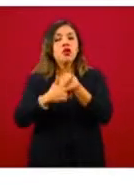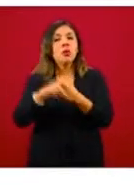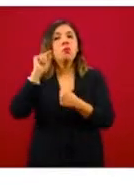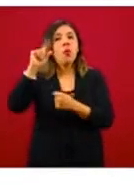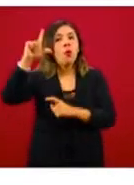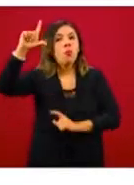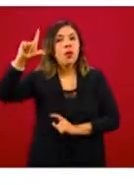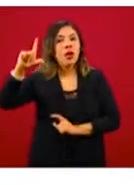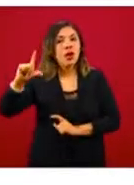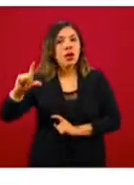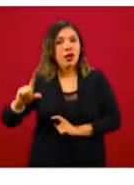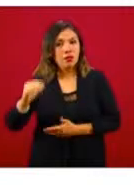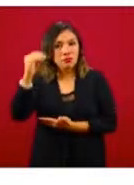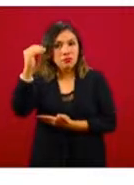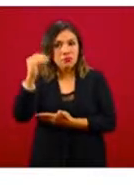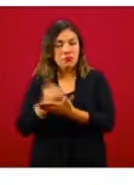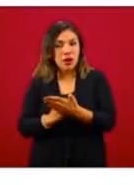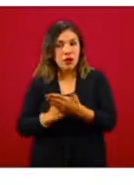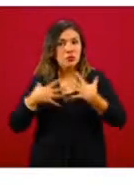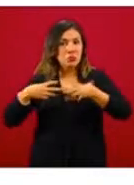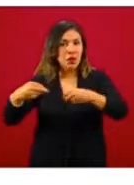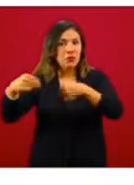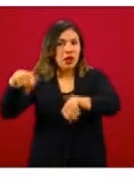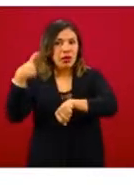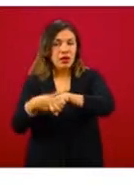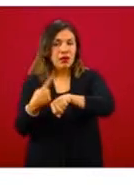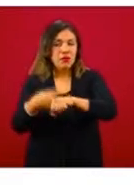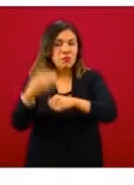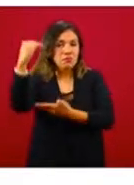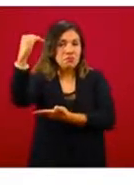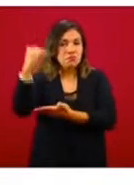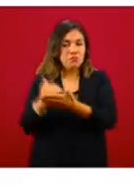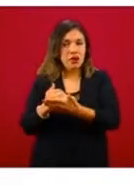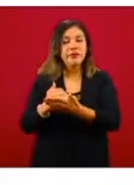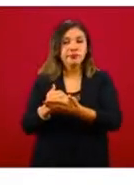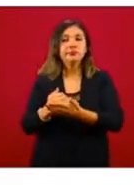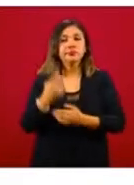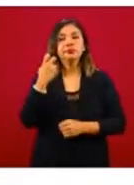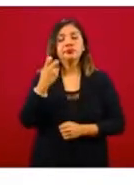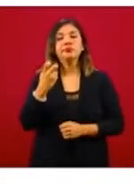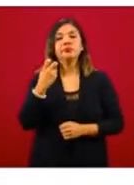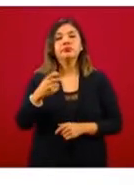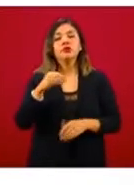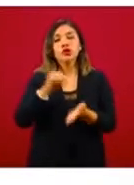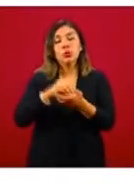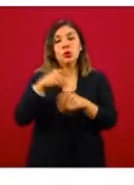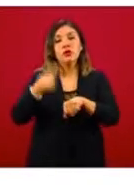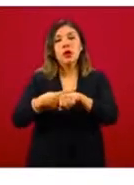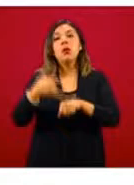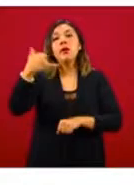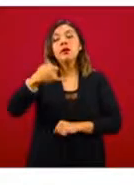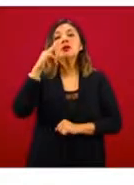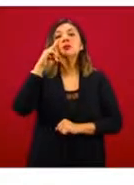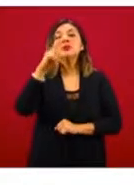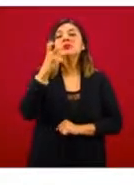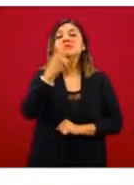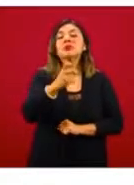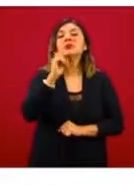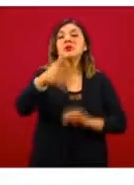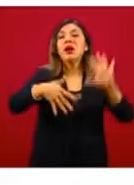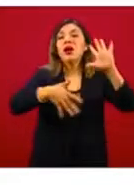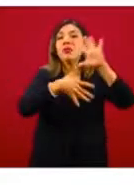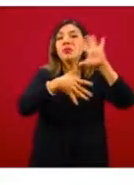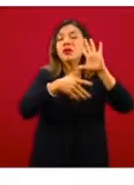that Europe continues to decrease in terms of the percentage of the active pandemic over there,